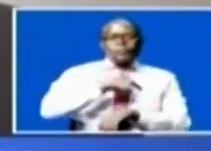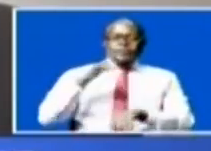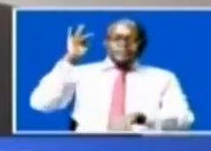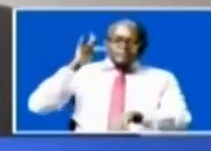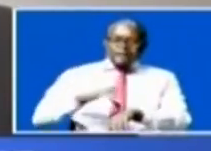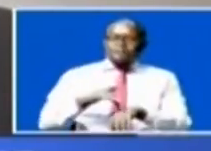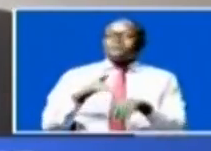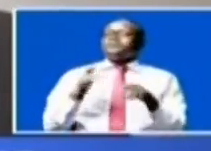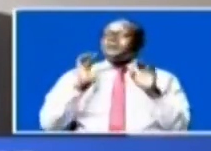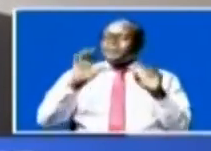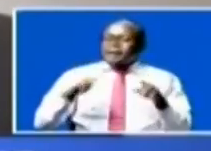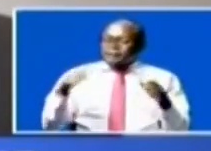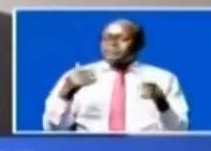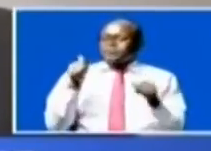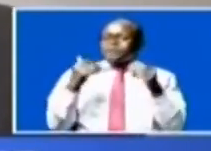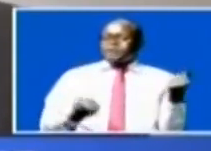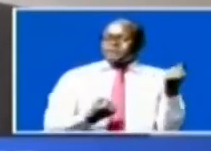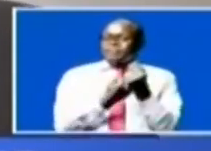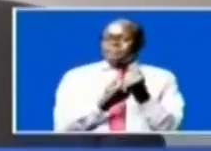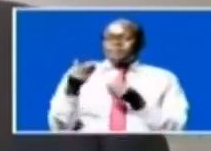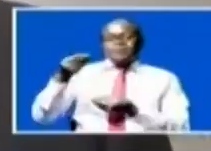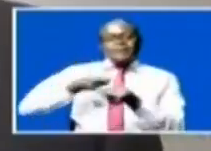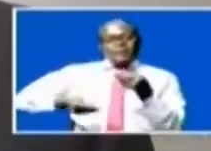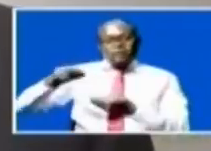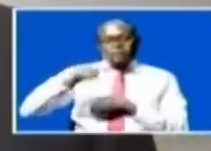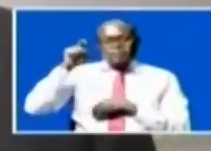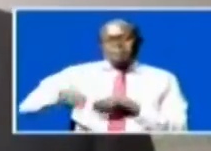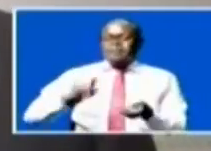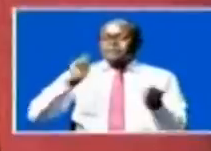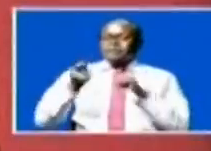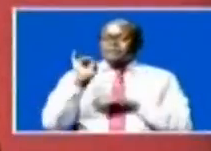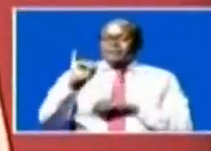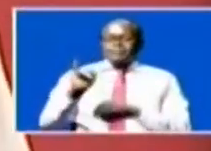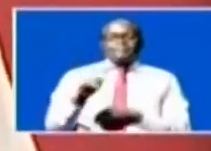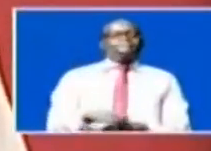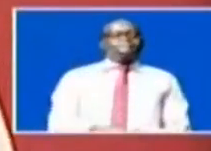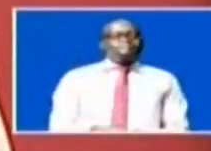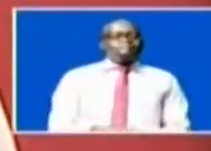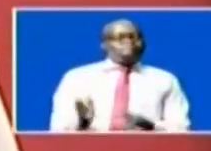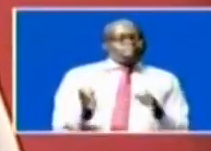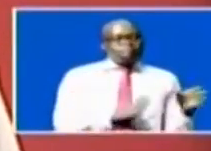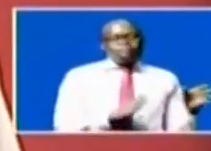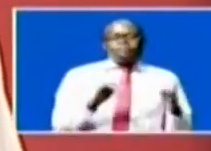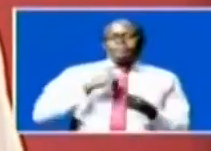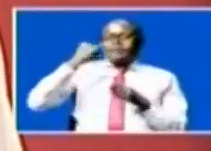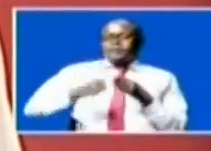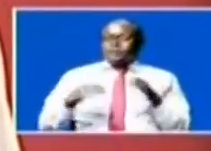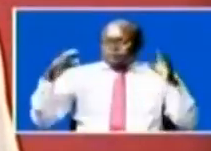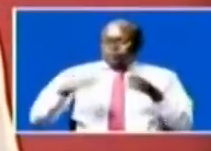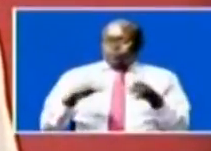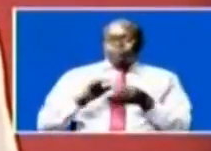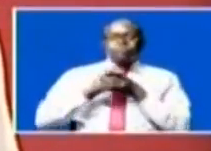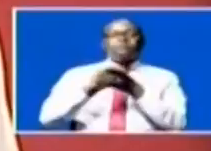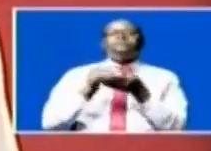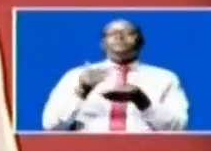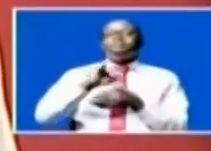nerve agriculture supports this economy of this country. So we need to redevelop it. Away from that, insurance group Jubilee Holdings